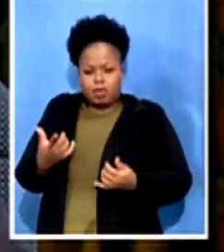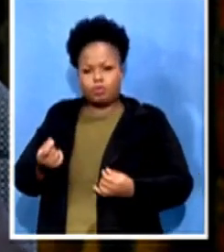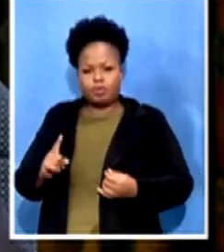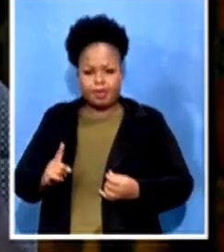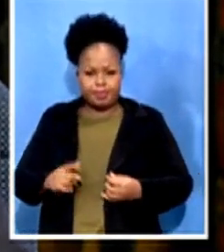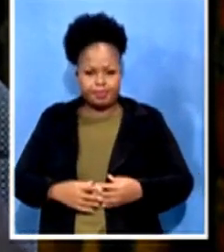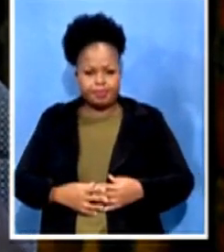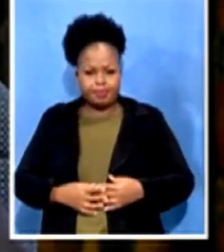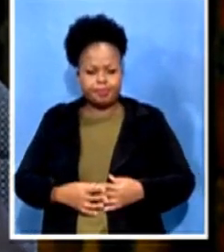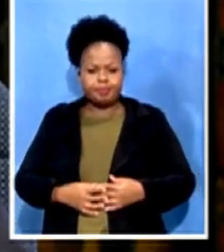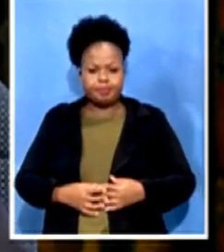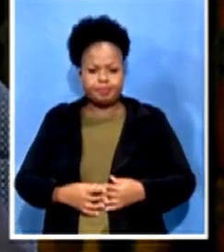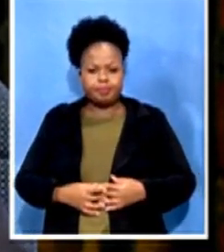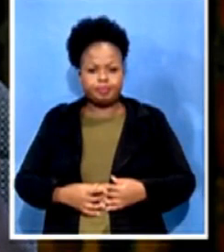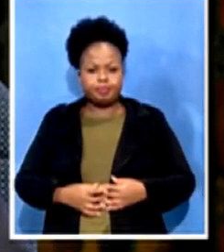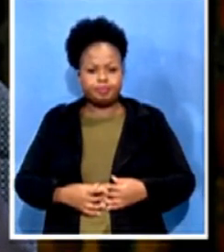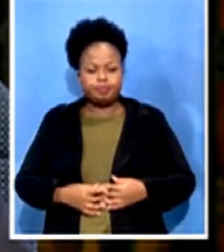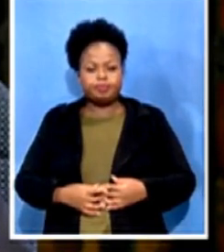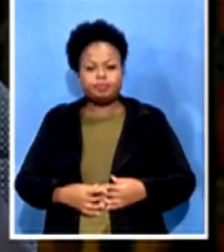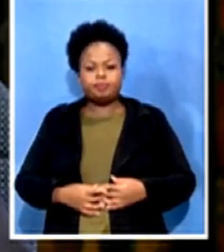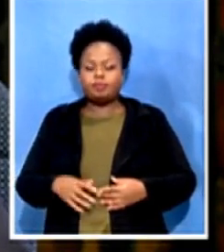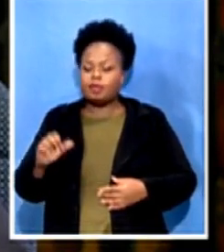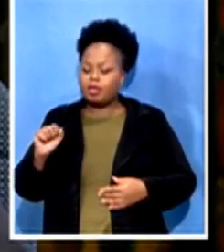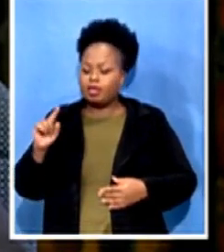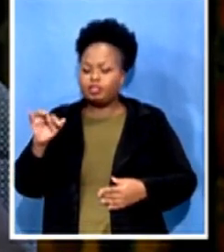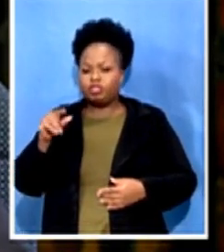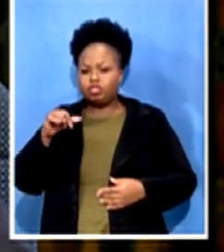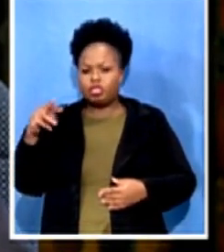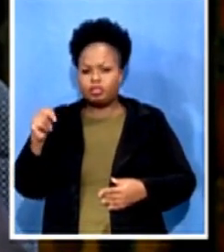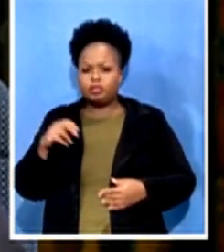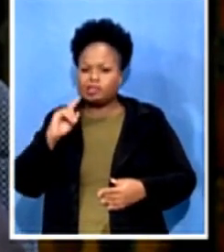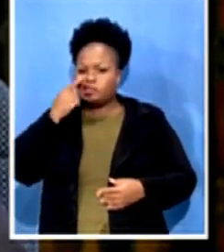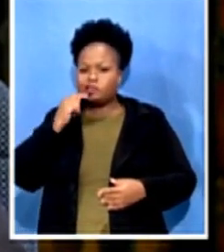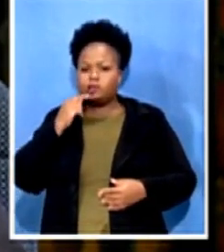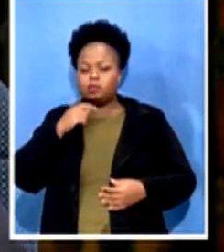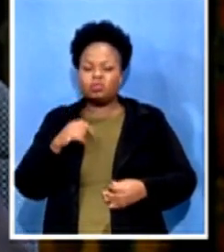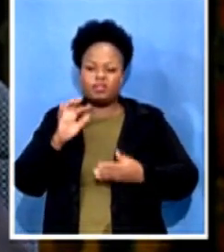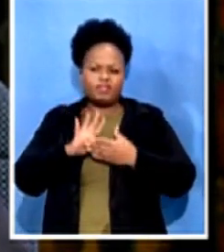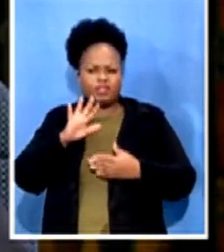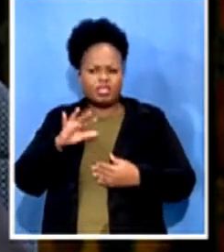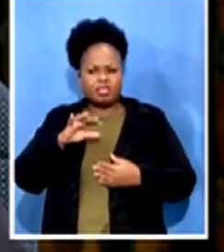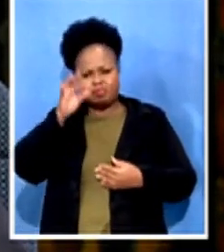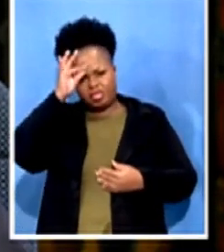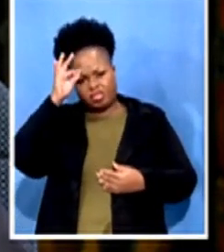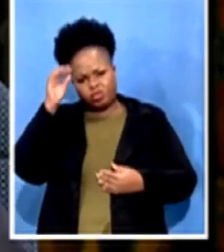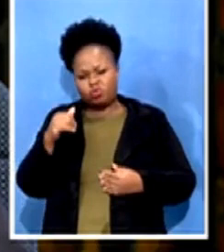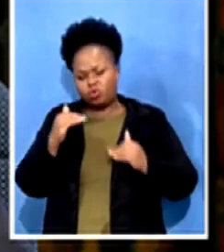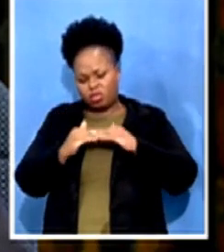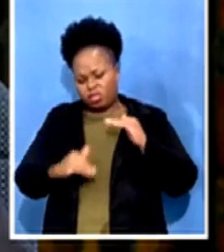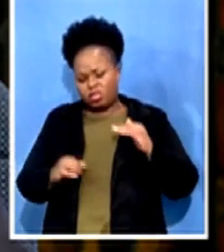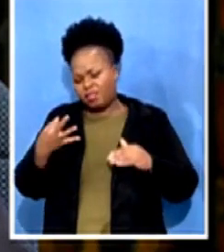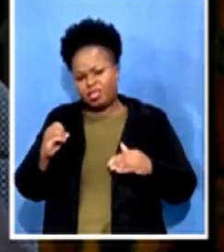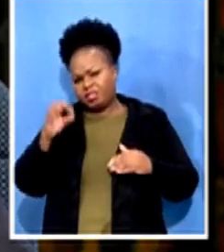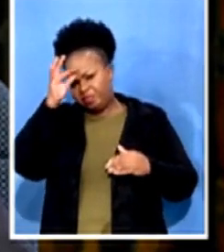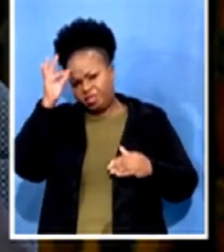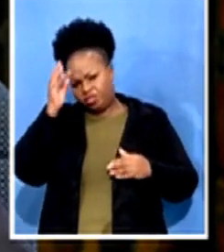the antigen test takes about 15 minutes. So within 30 minutes, someone will already have some results.